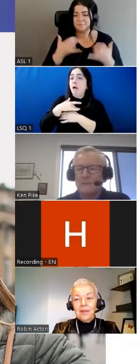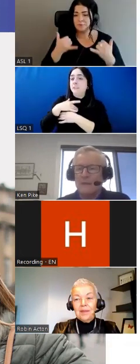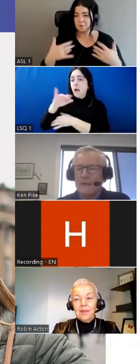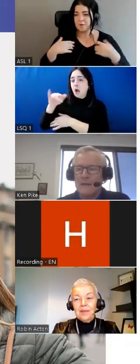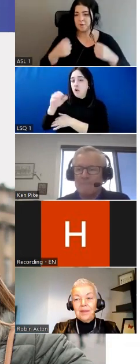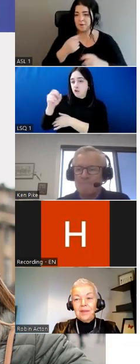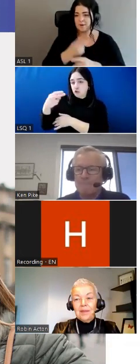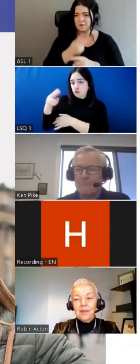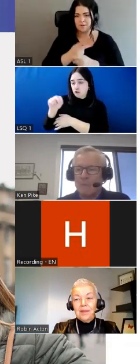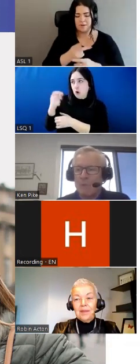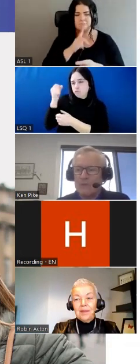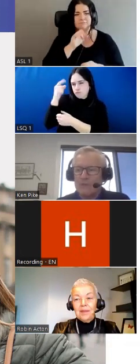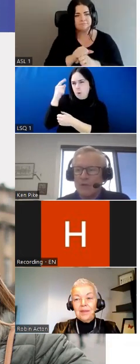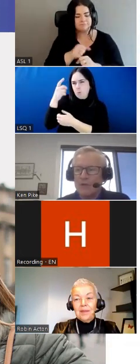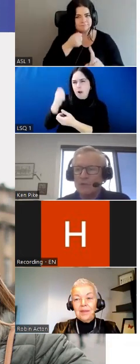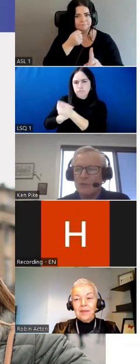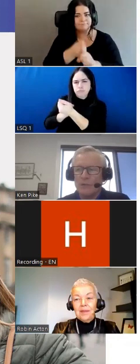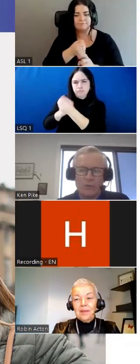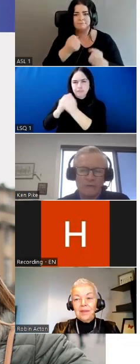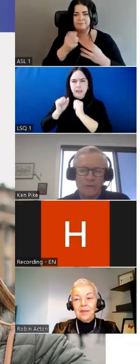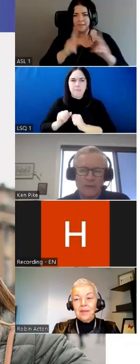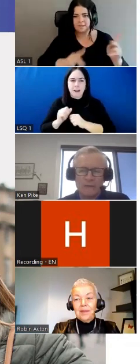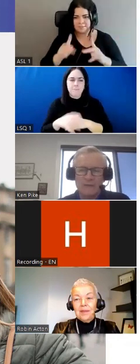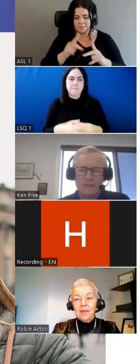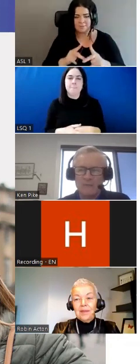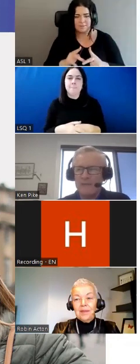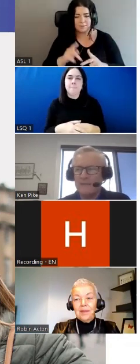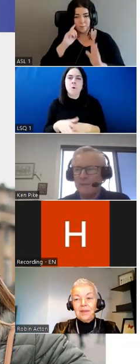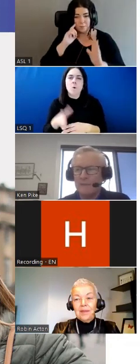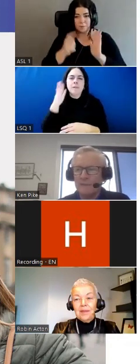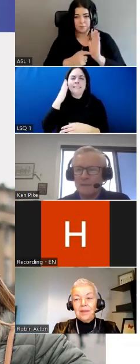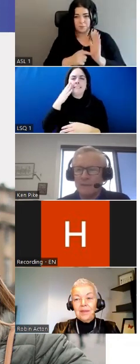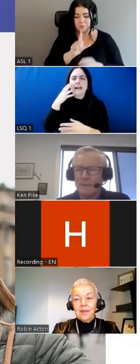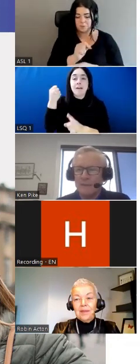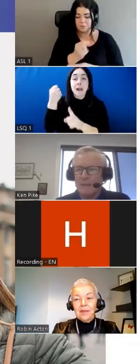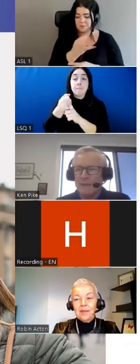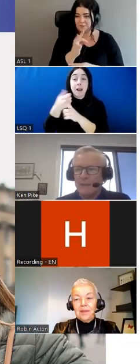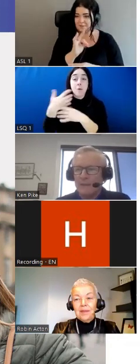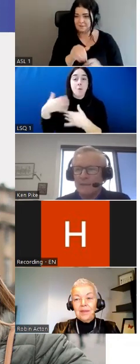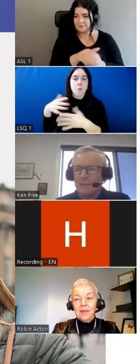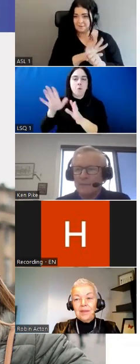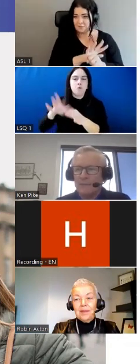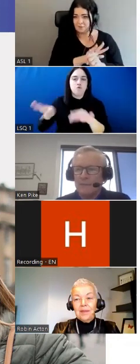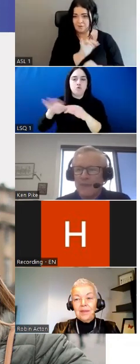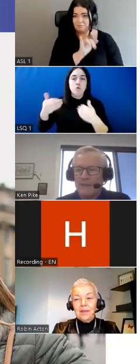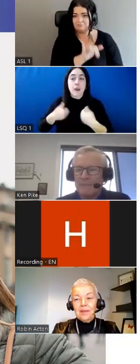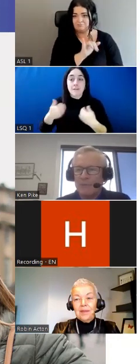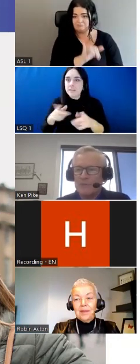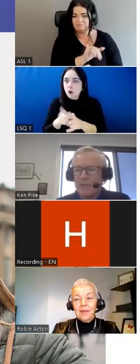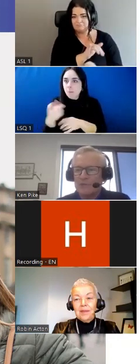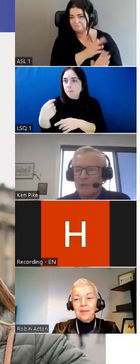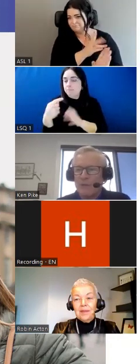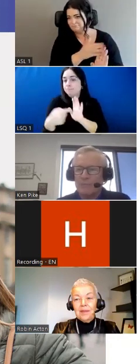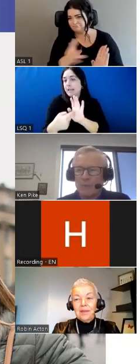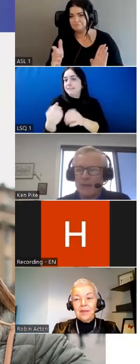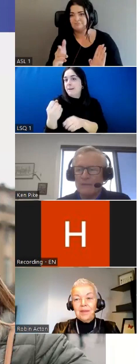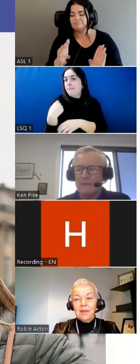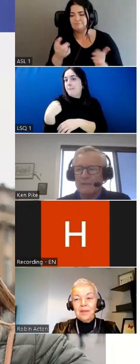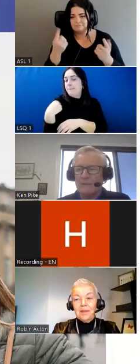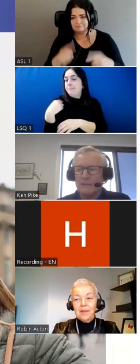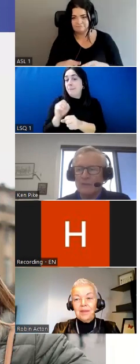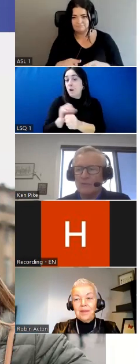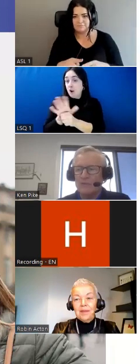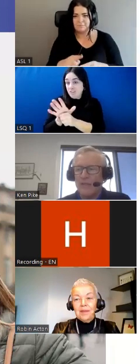lives. What we saw during the COVID-19 pandemic, the pandemic was actually what